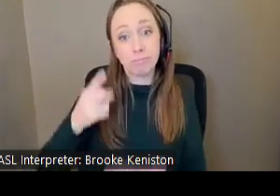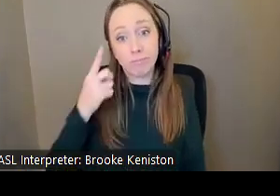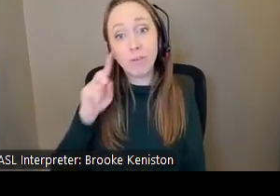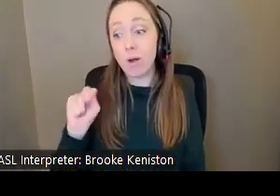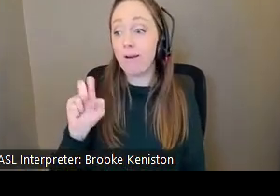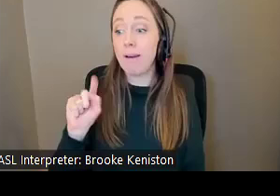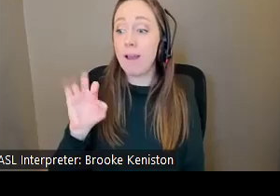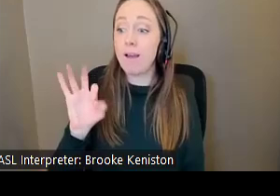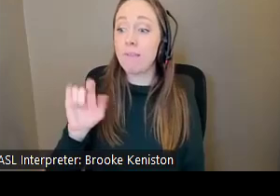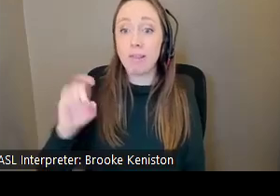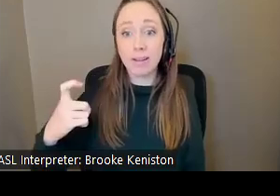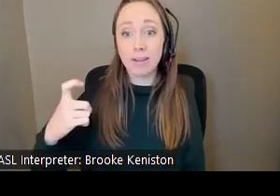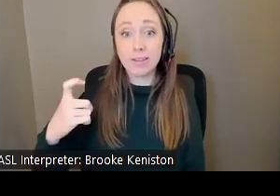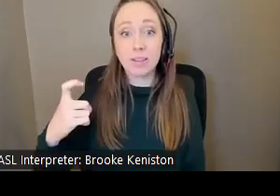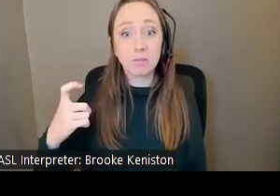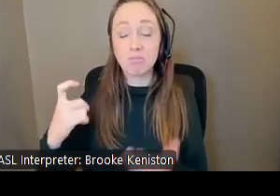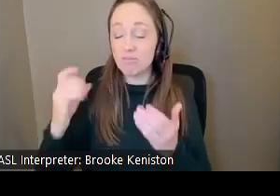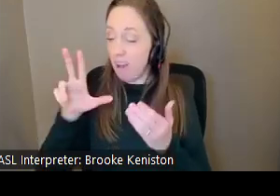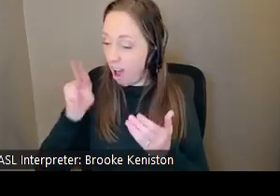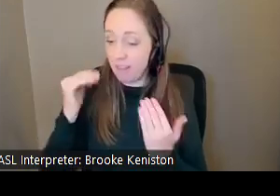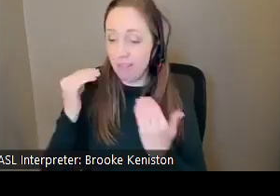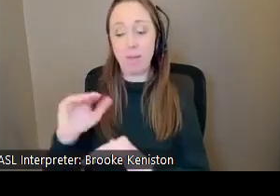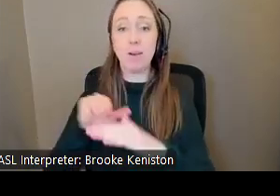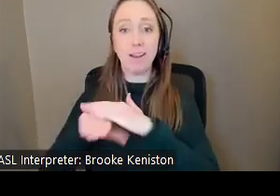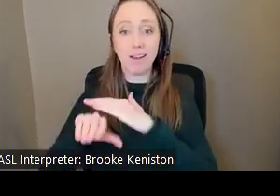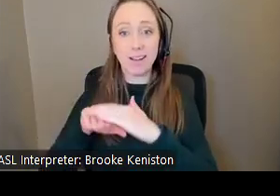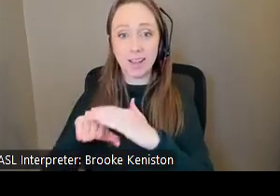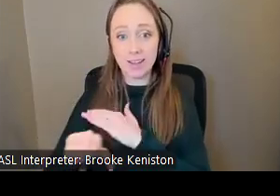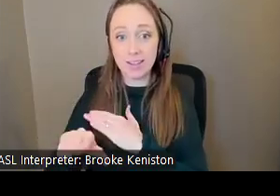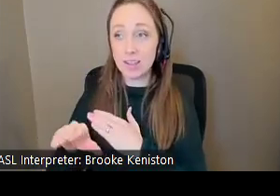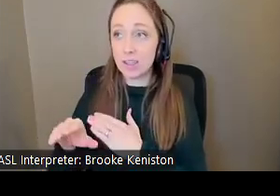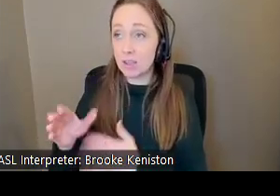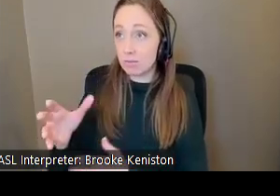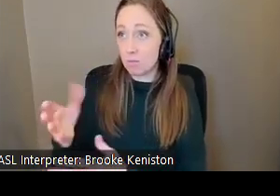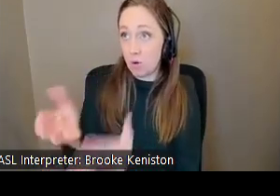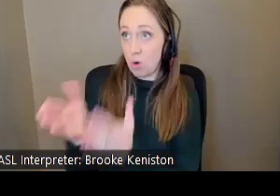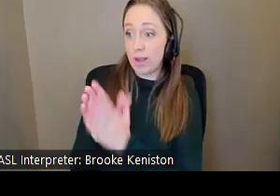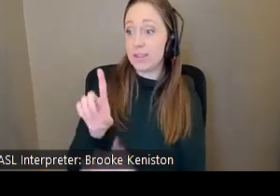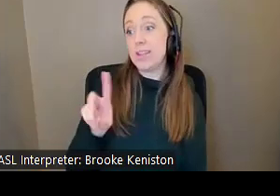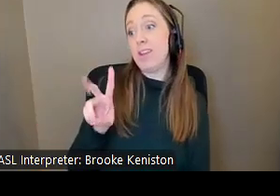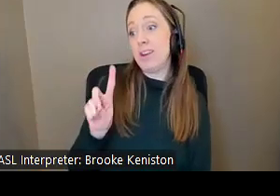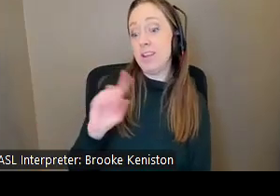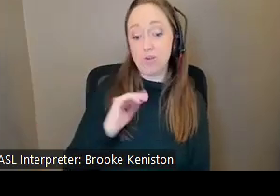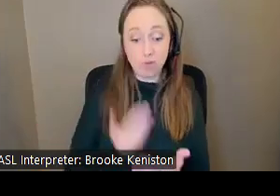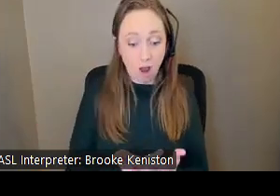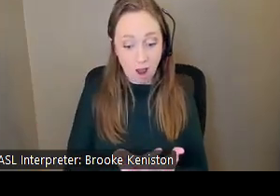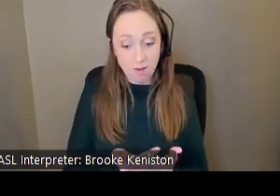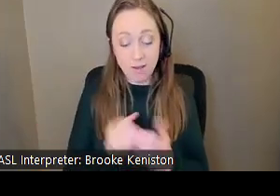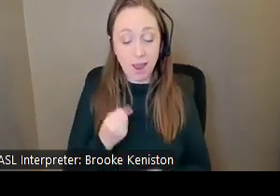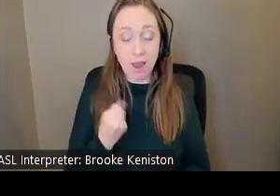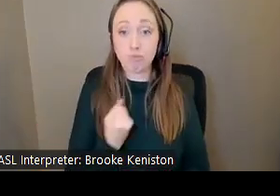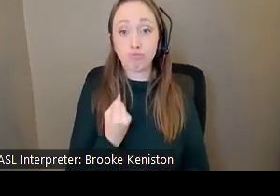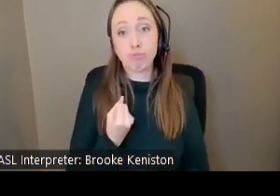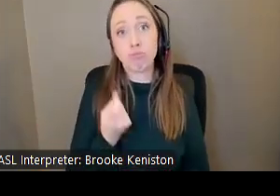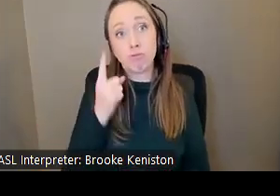to borrow, and you don't have to send them back next week. You can send them back whenever. And they had their